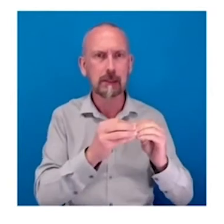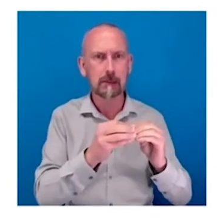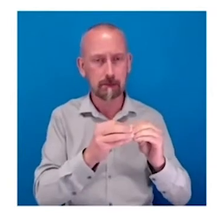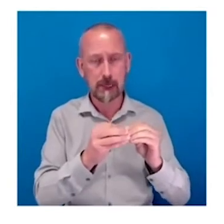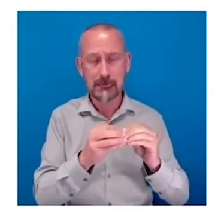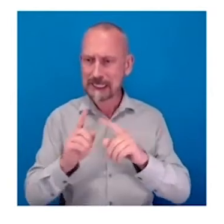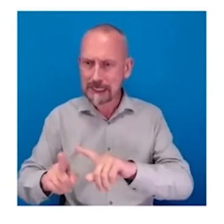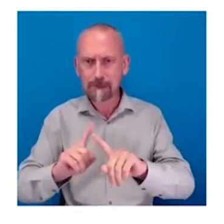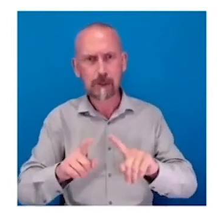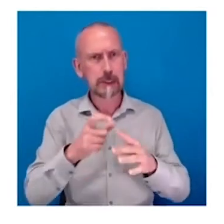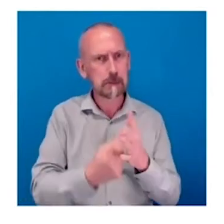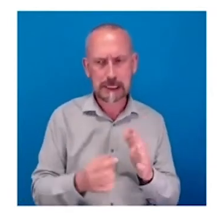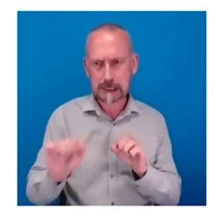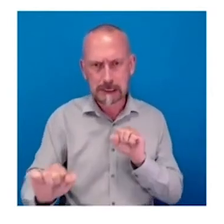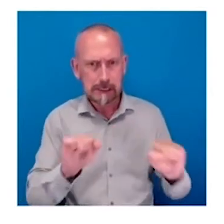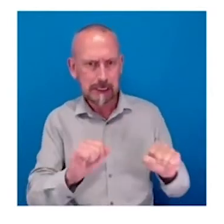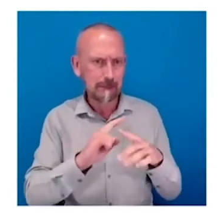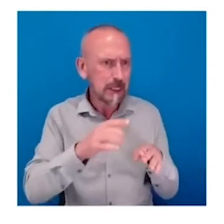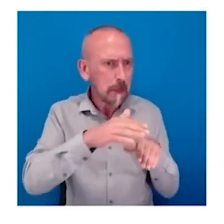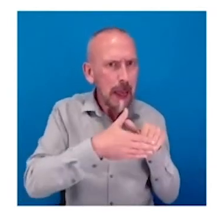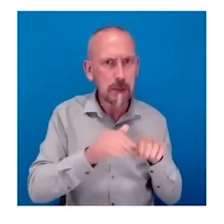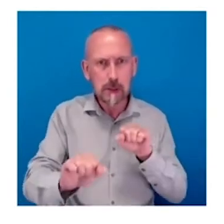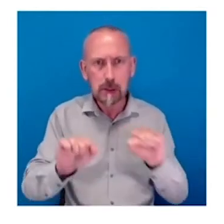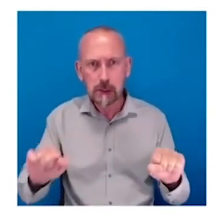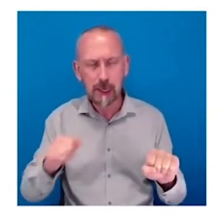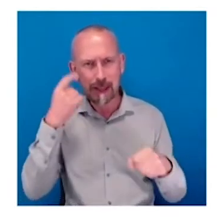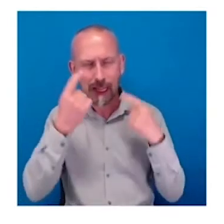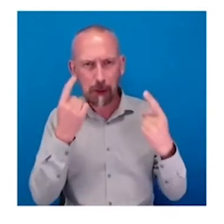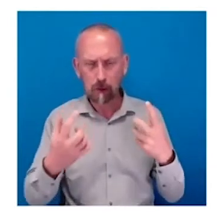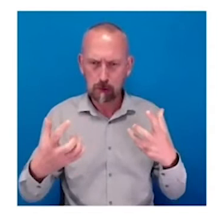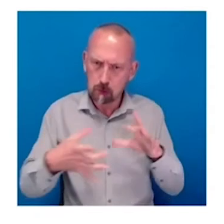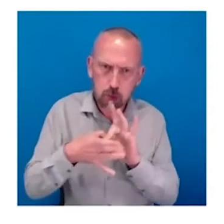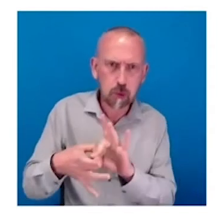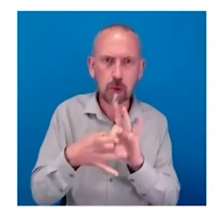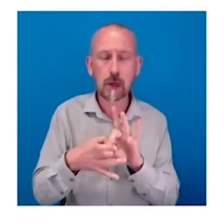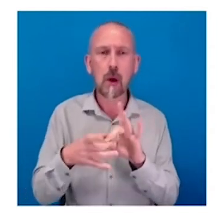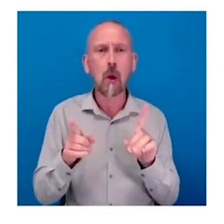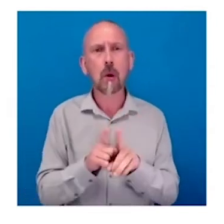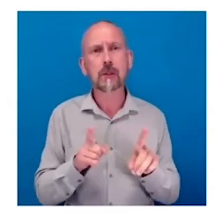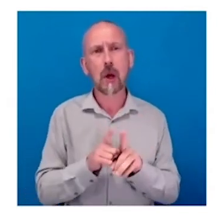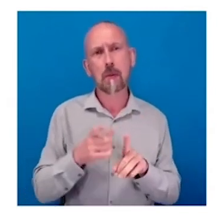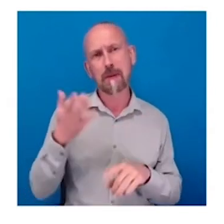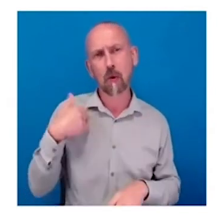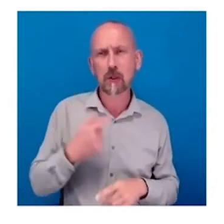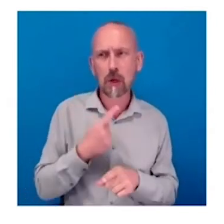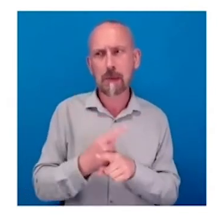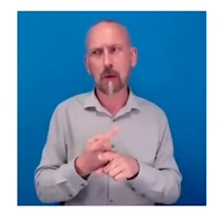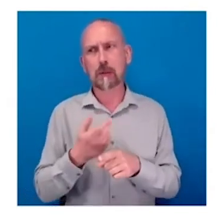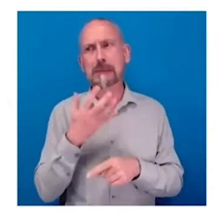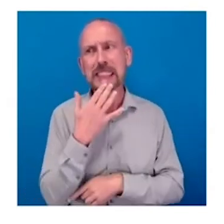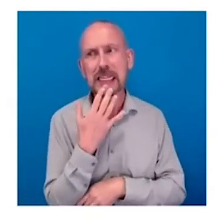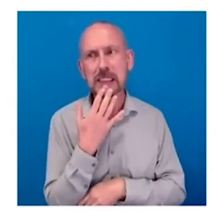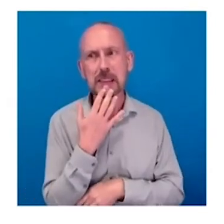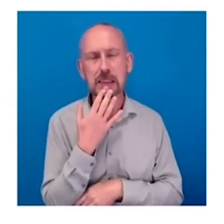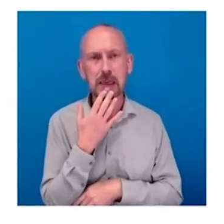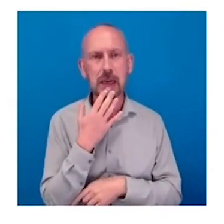as well. I think I talked earlier about mistakes, but there are different types of mistakes out there. There are the mistakes that come because people haven't bothered